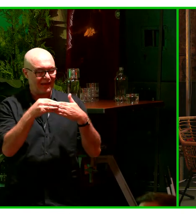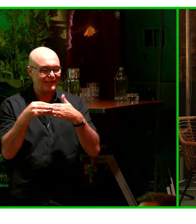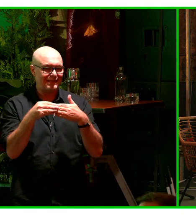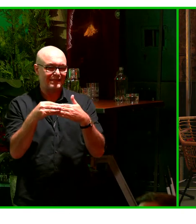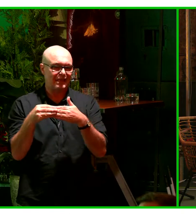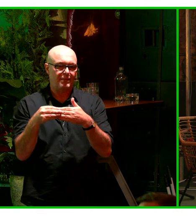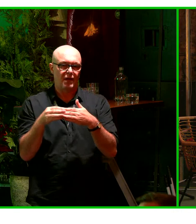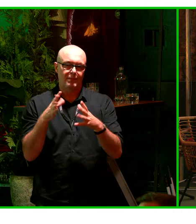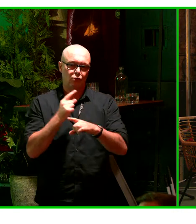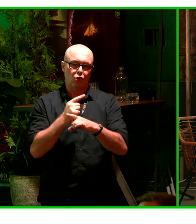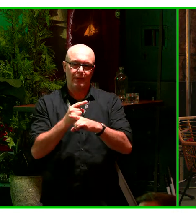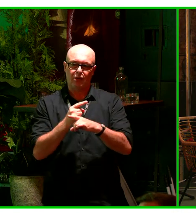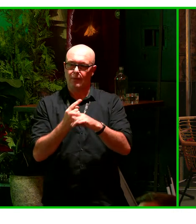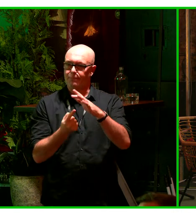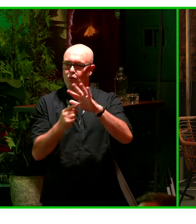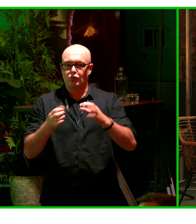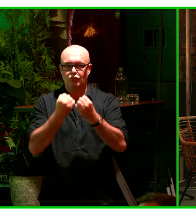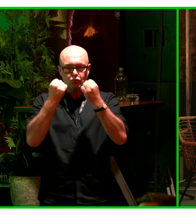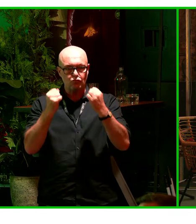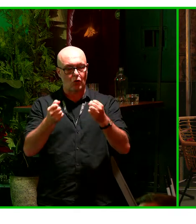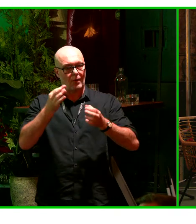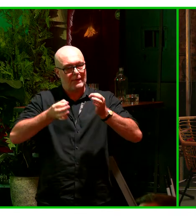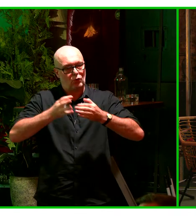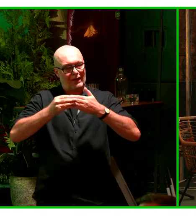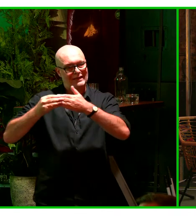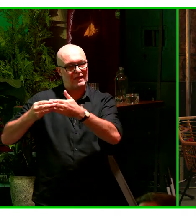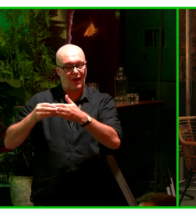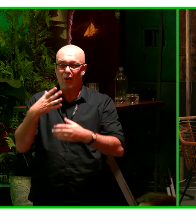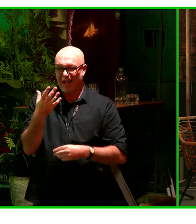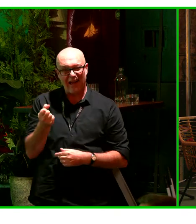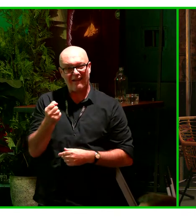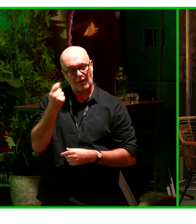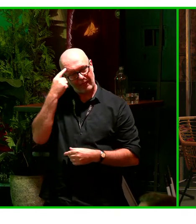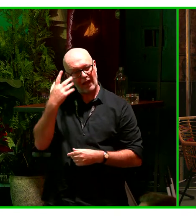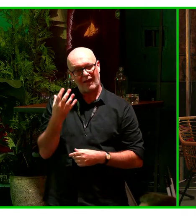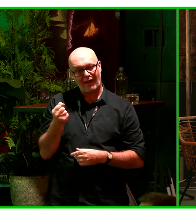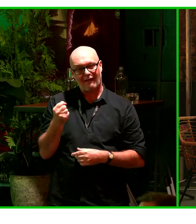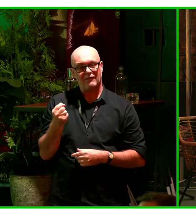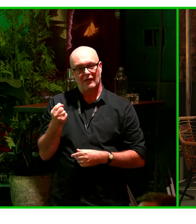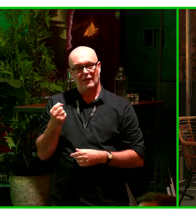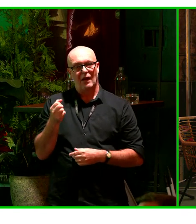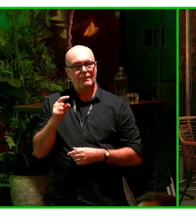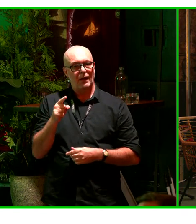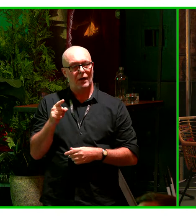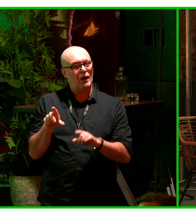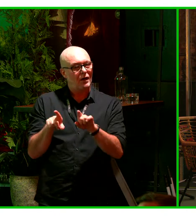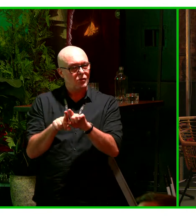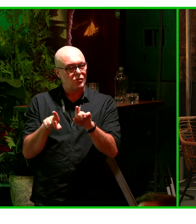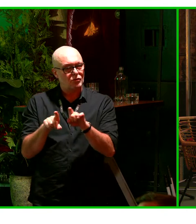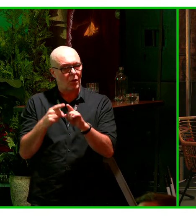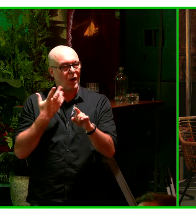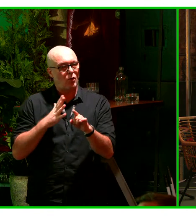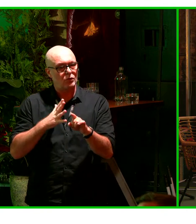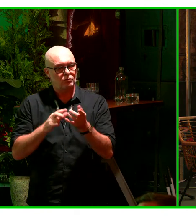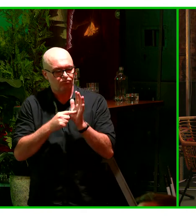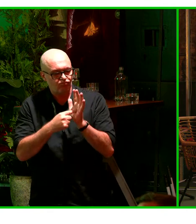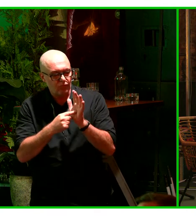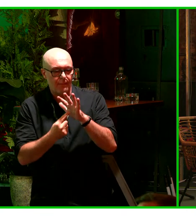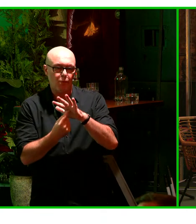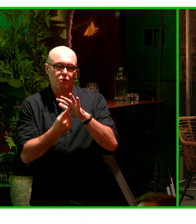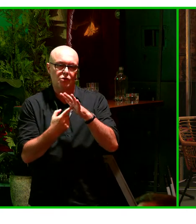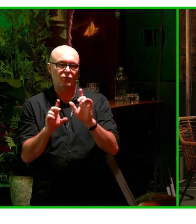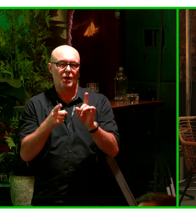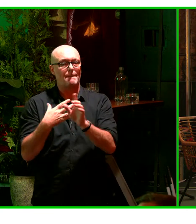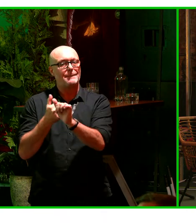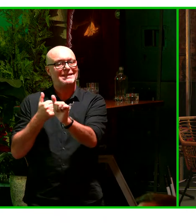about the importance of strong political leadership, and I think we have that in Cheshire and Warrington. Alongside that, I'd like to emphasize the importance of business leadership as